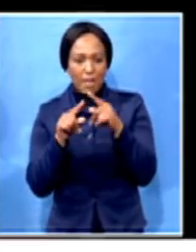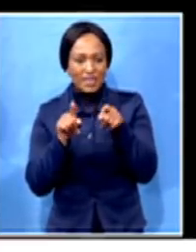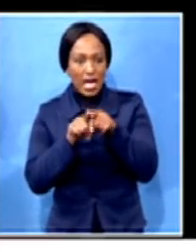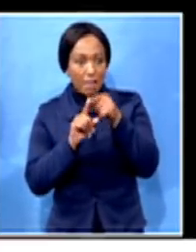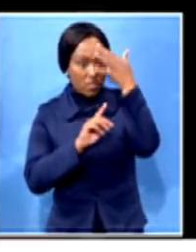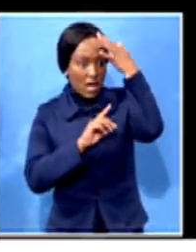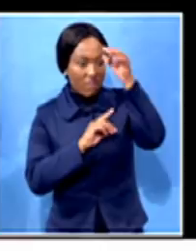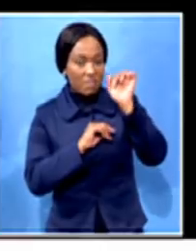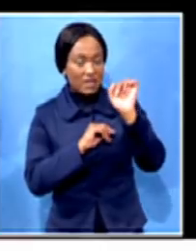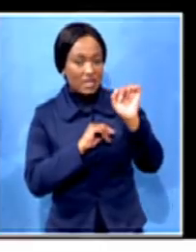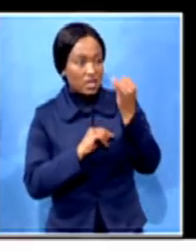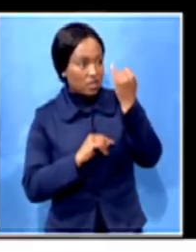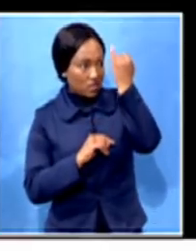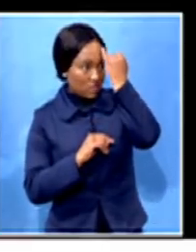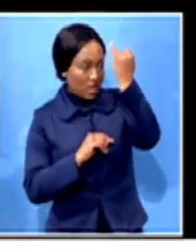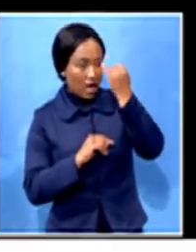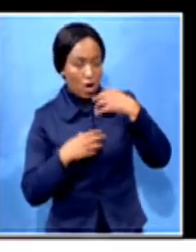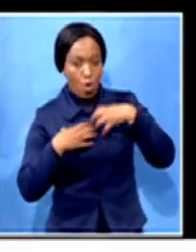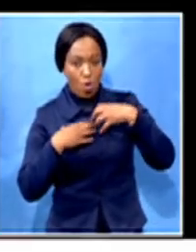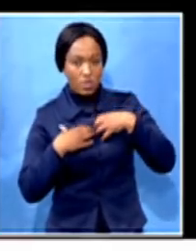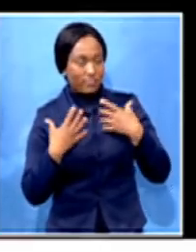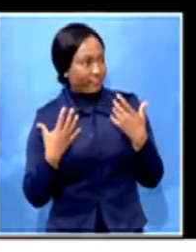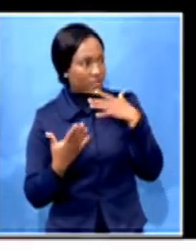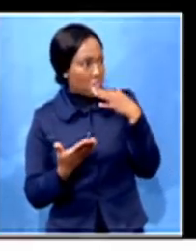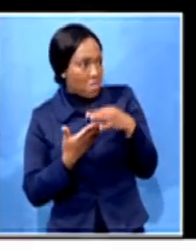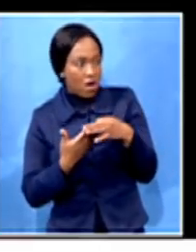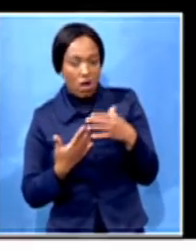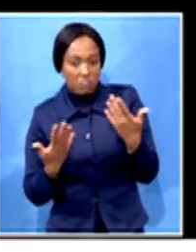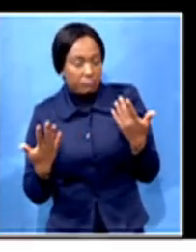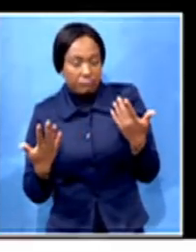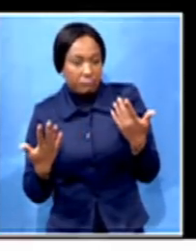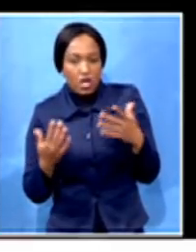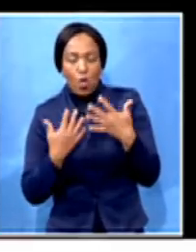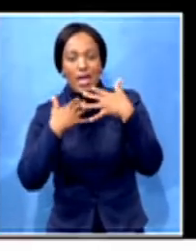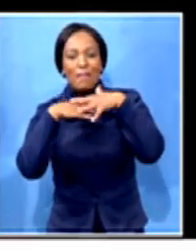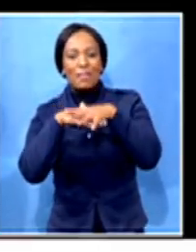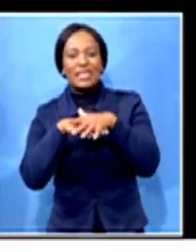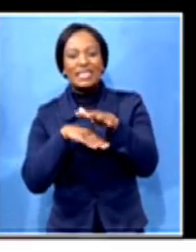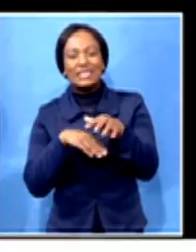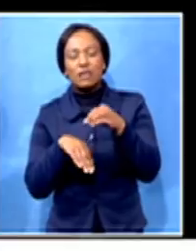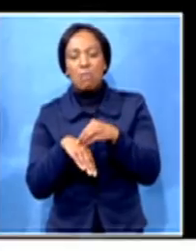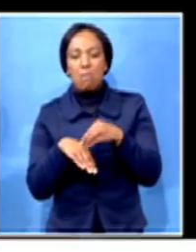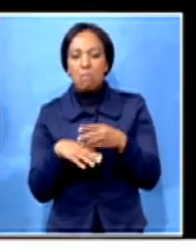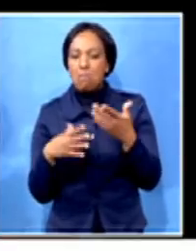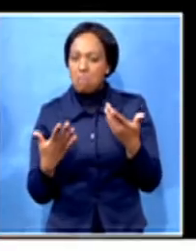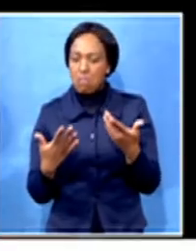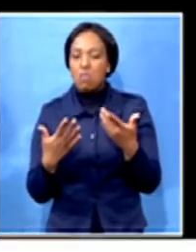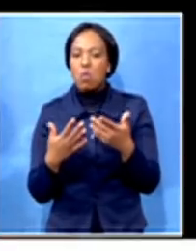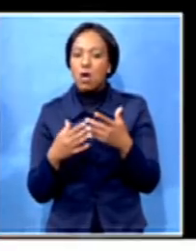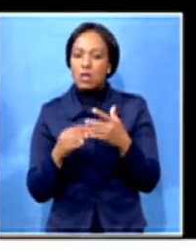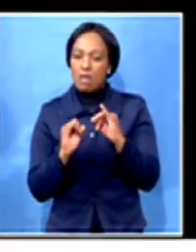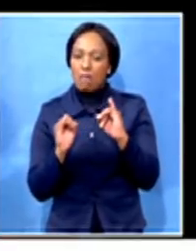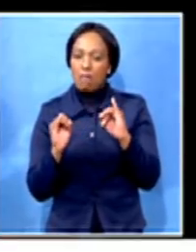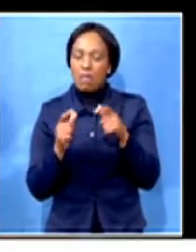own self-initiative proposals can simply be roundly ignored on the basis that implementation remains the fundamental business of